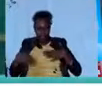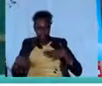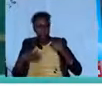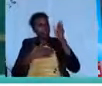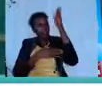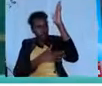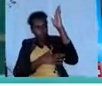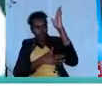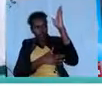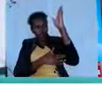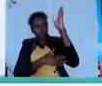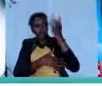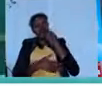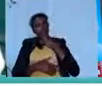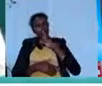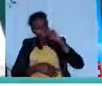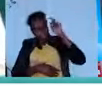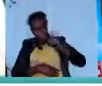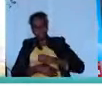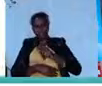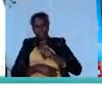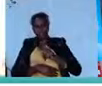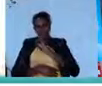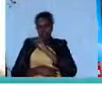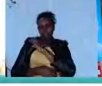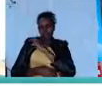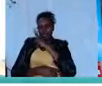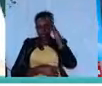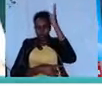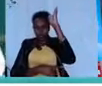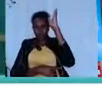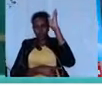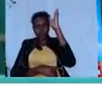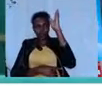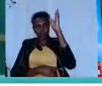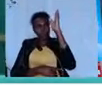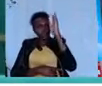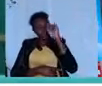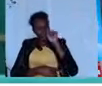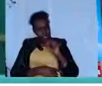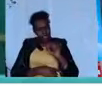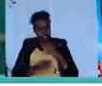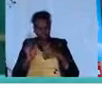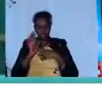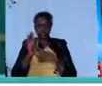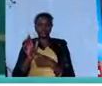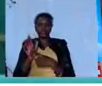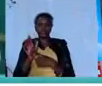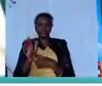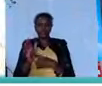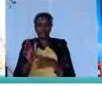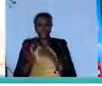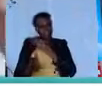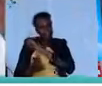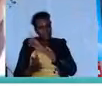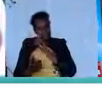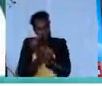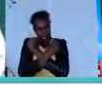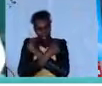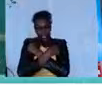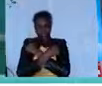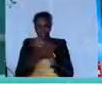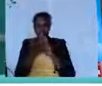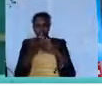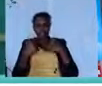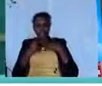God, we are supposed to fear God. And this demonstrates the love that we have